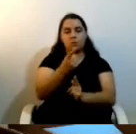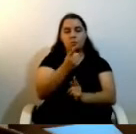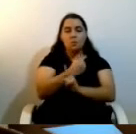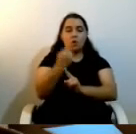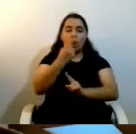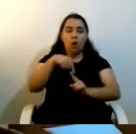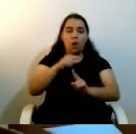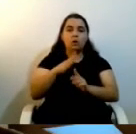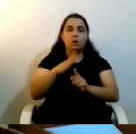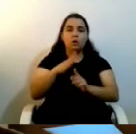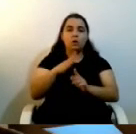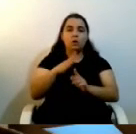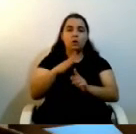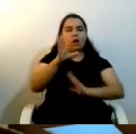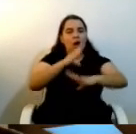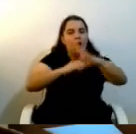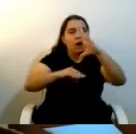supervise our assistants.